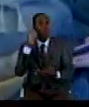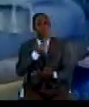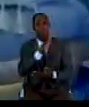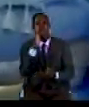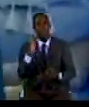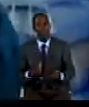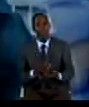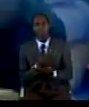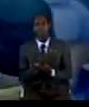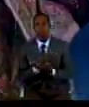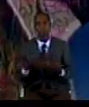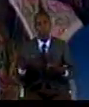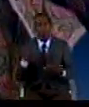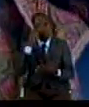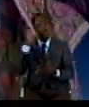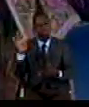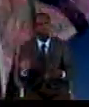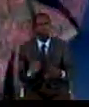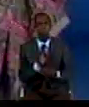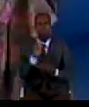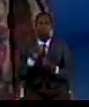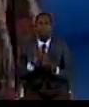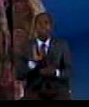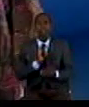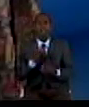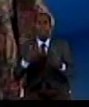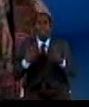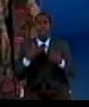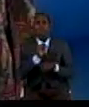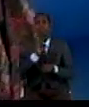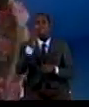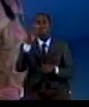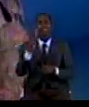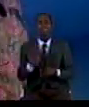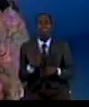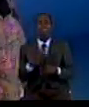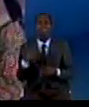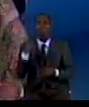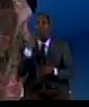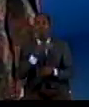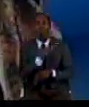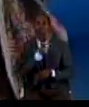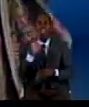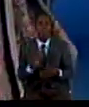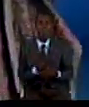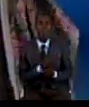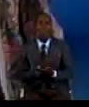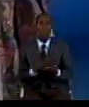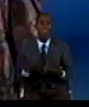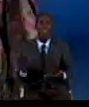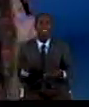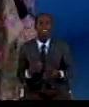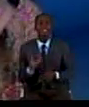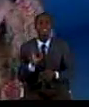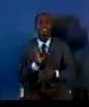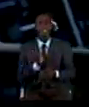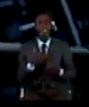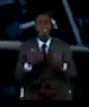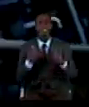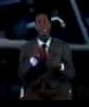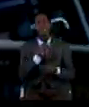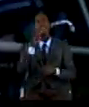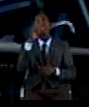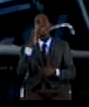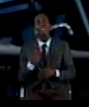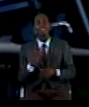never fail forever. I have a God. I have a God who never fails. I have a God. I